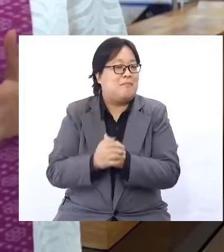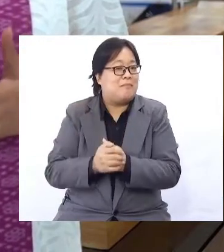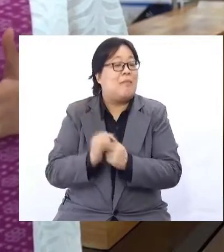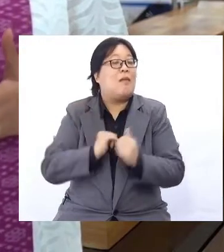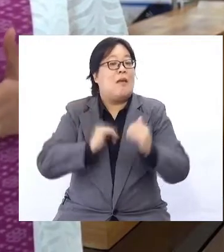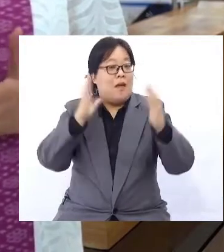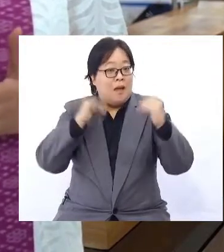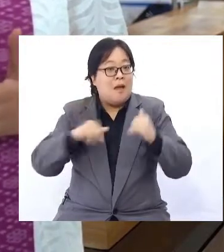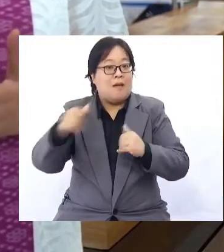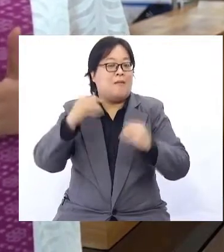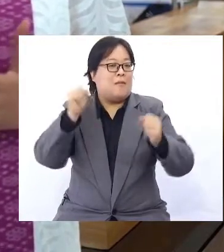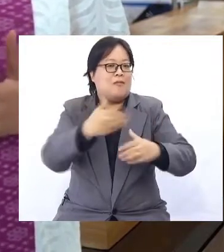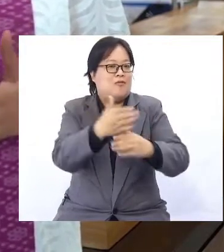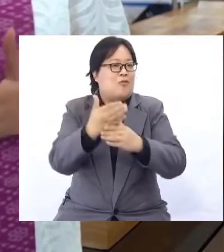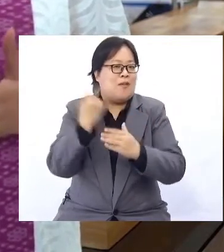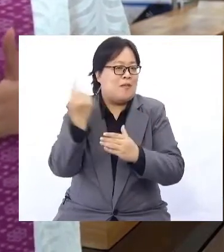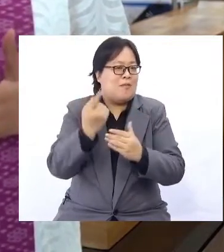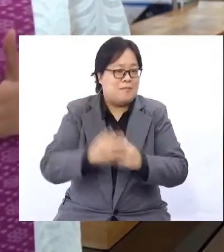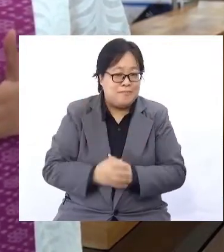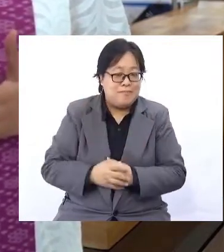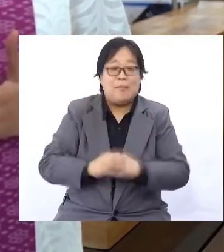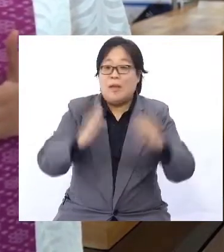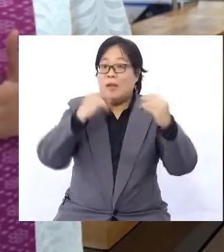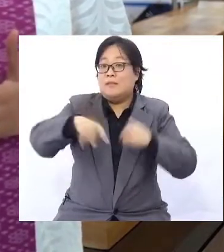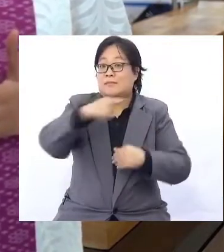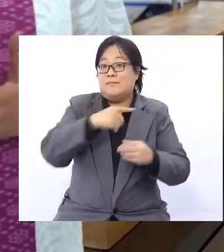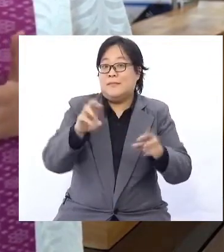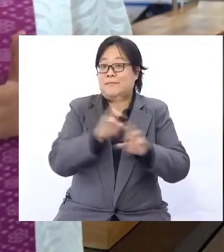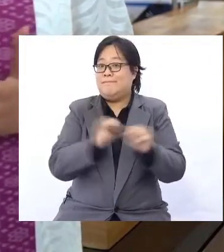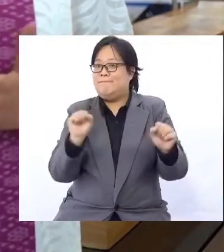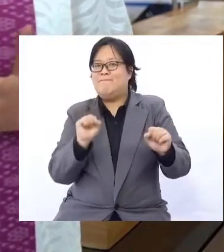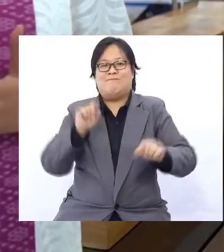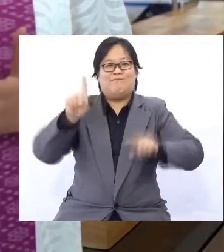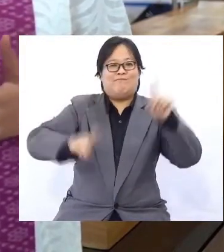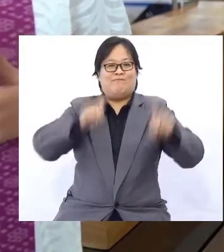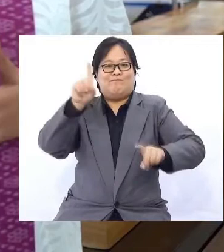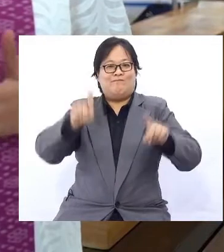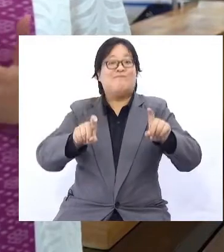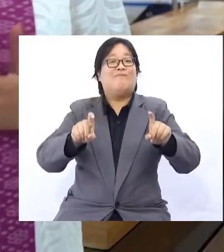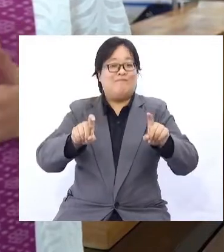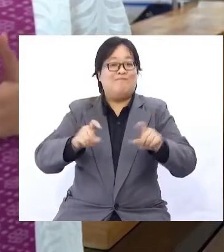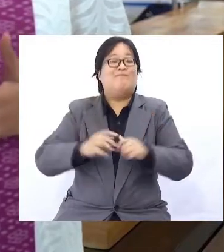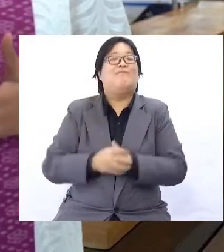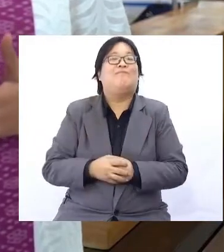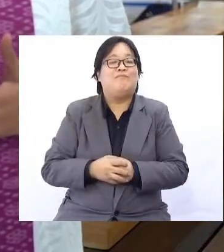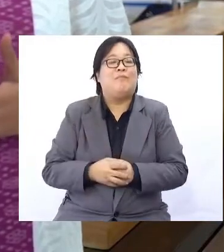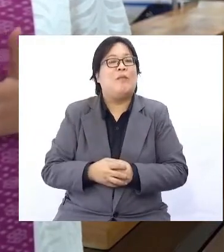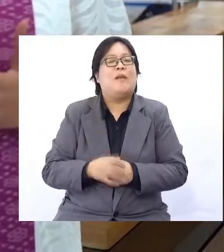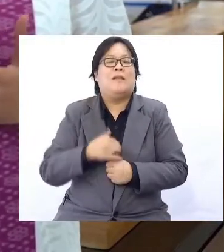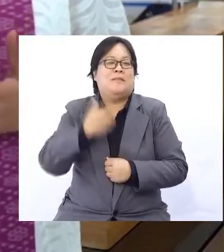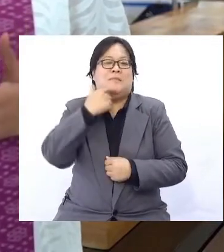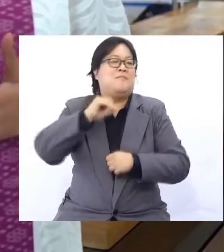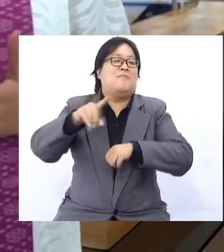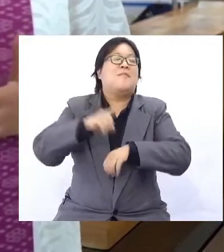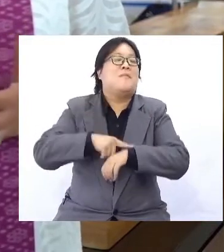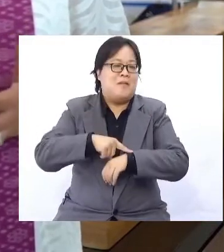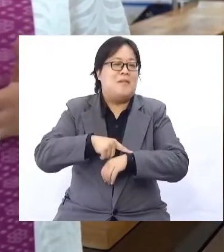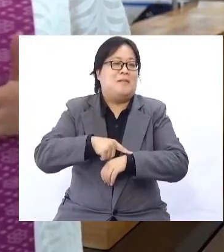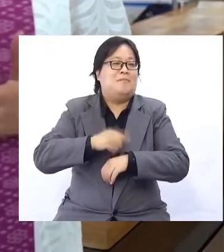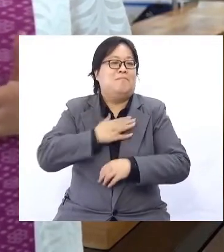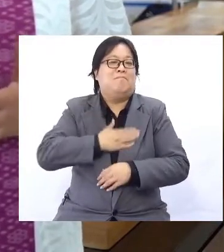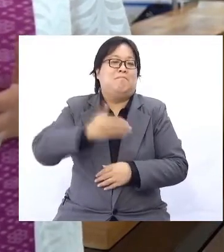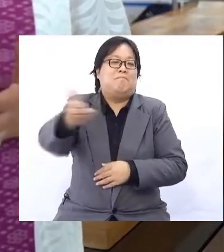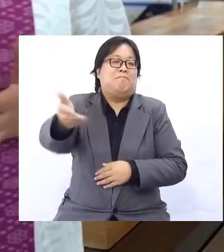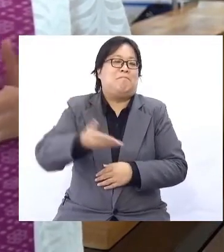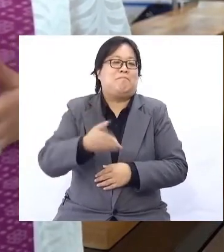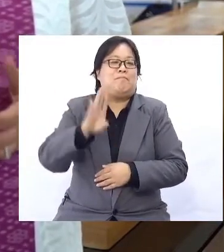make an appearance today. Hope you will have your questions ready for him later. In the meantime, without further ado, please join me in